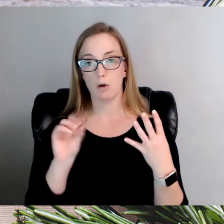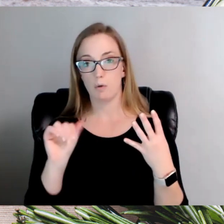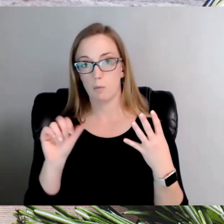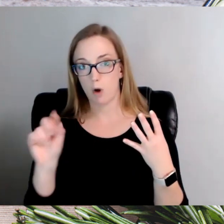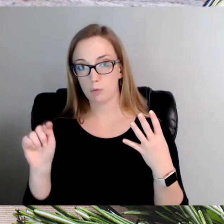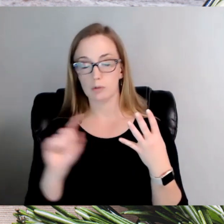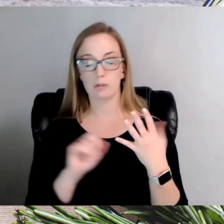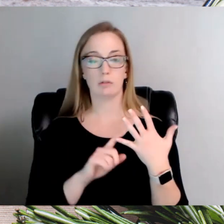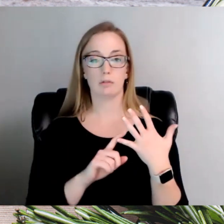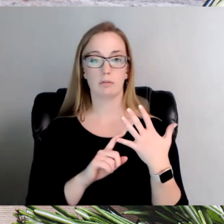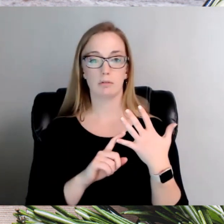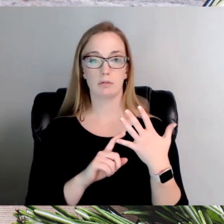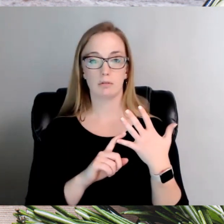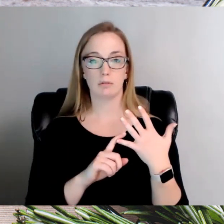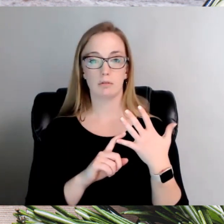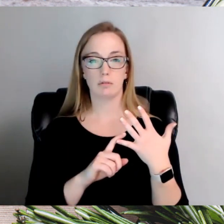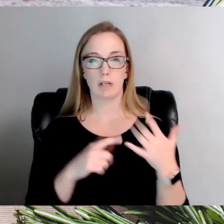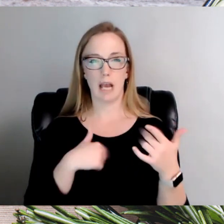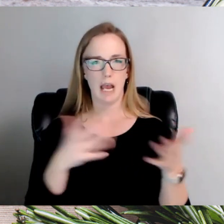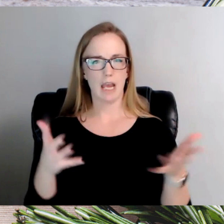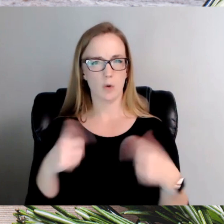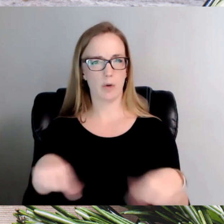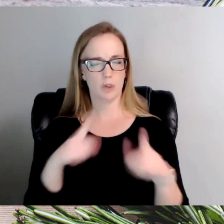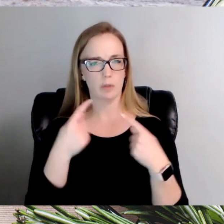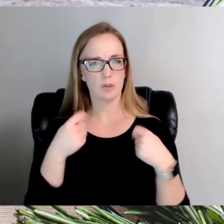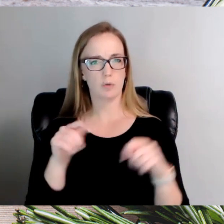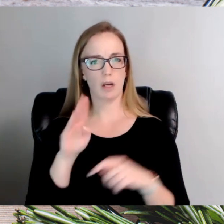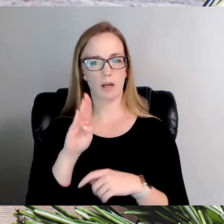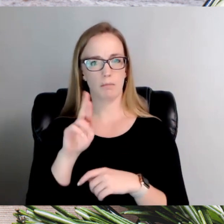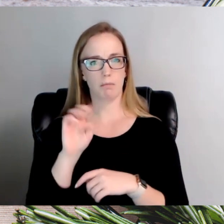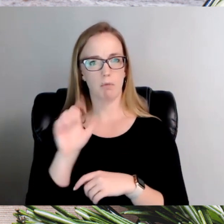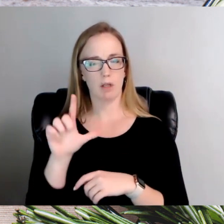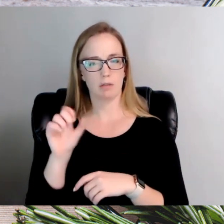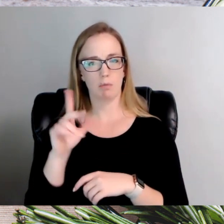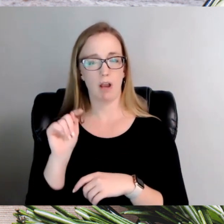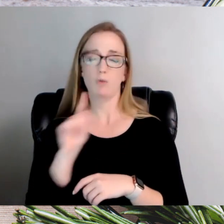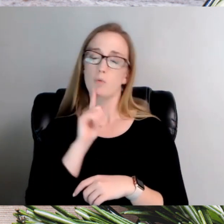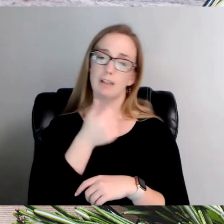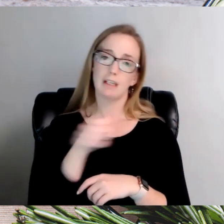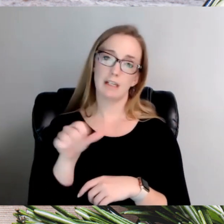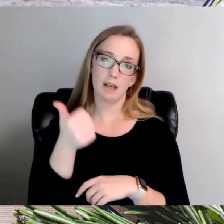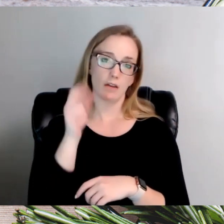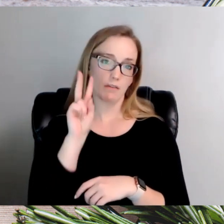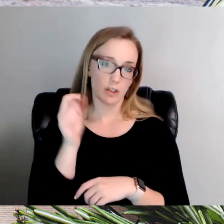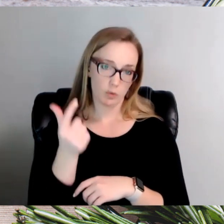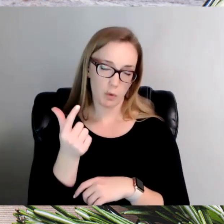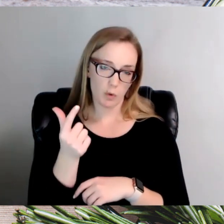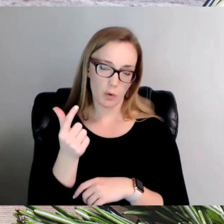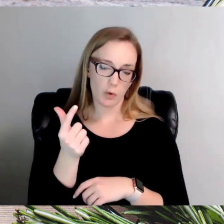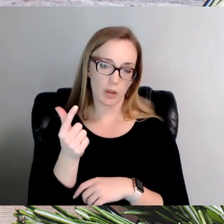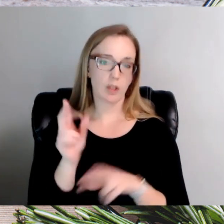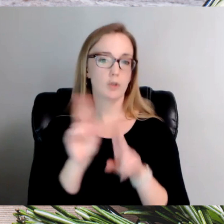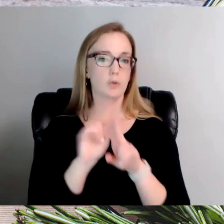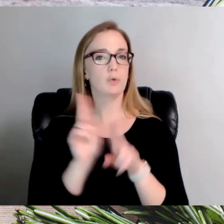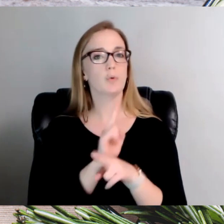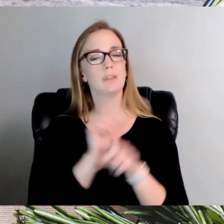to the next step and add our vegetables. So here are our Brussels sprouts. I have